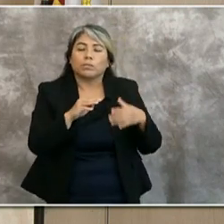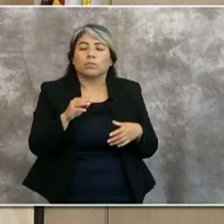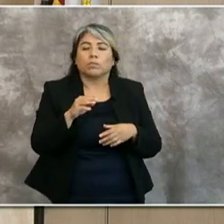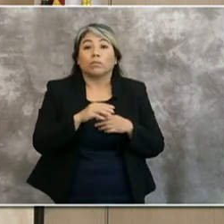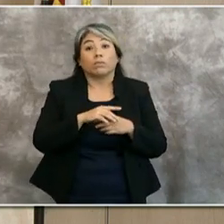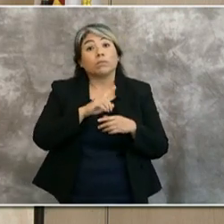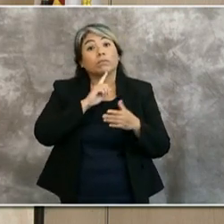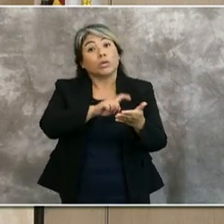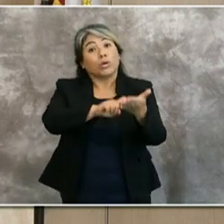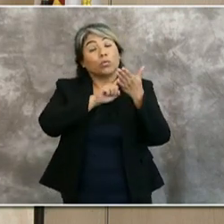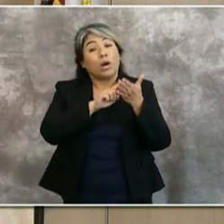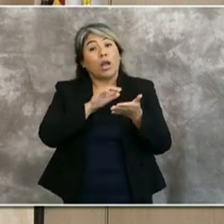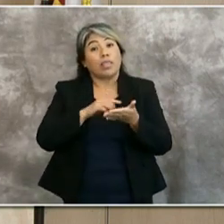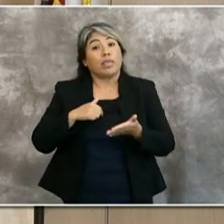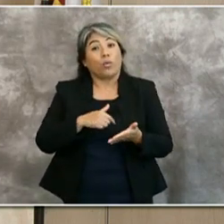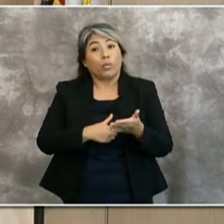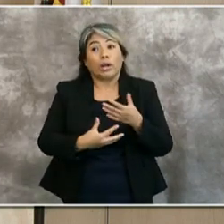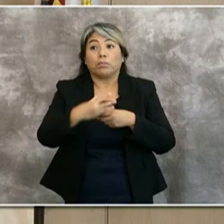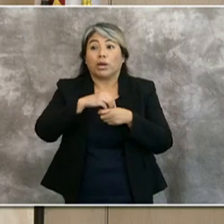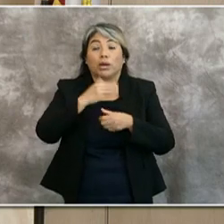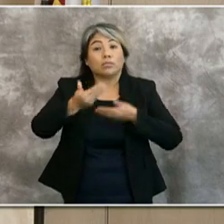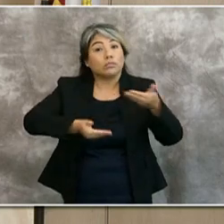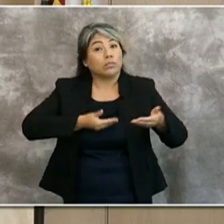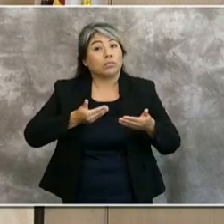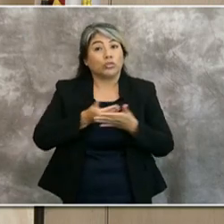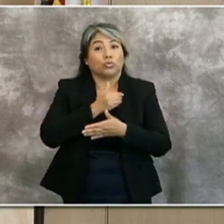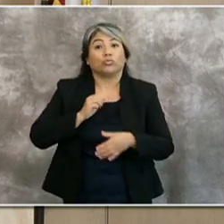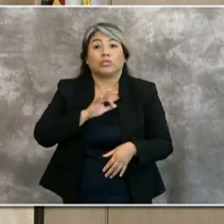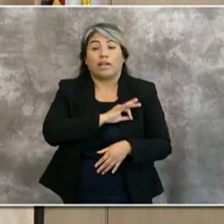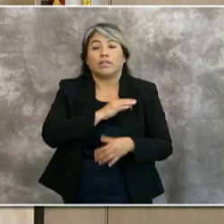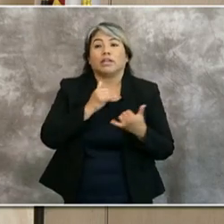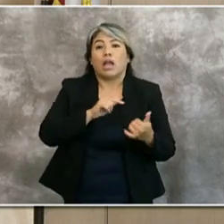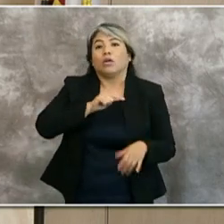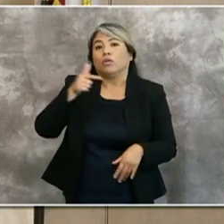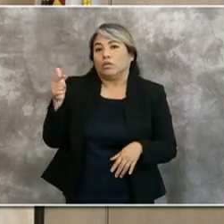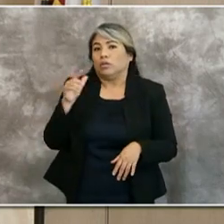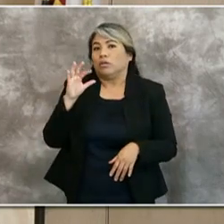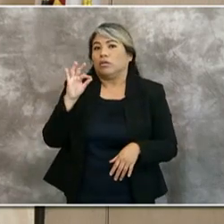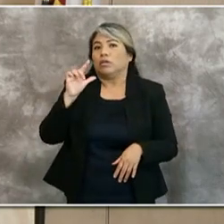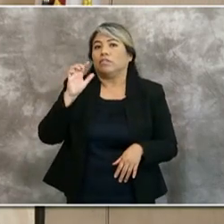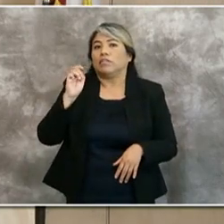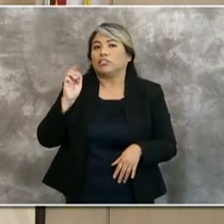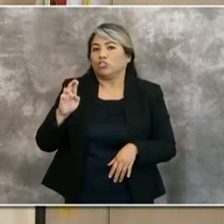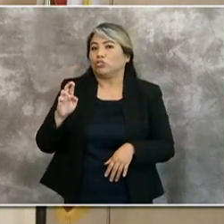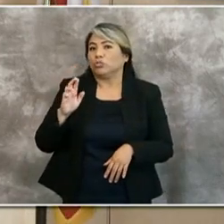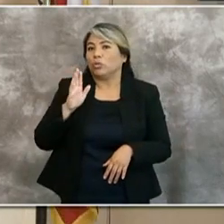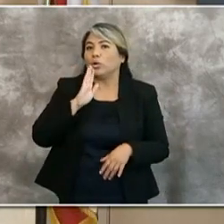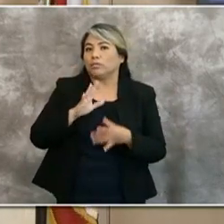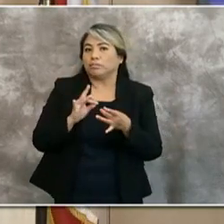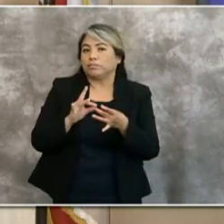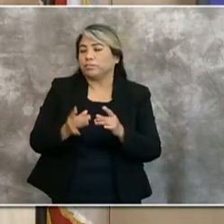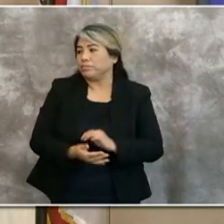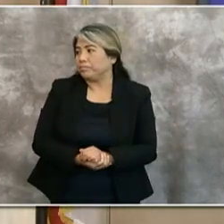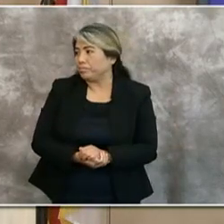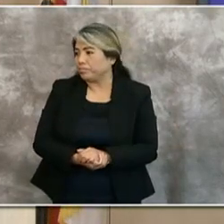does require that we bring on additional staff. Now I'll ask Supervisor Fletcher to come to the mic.